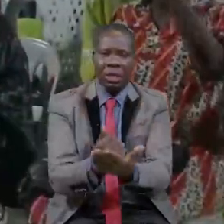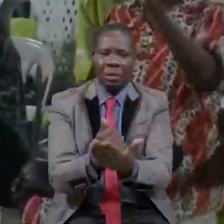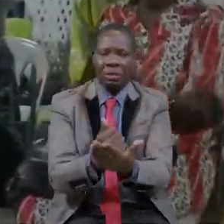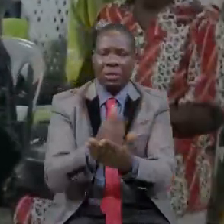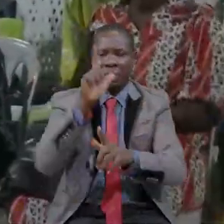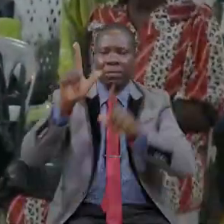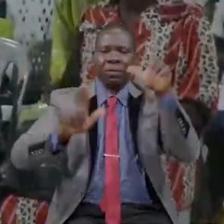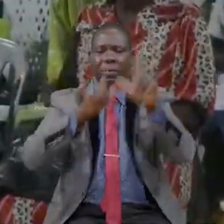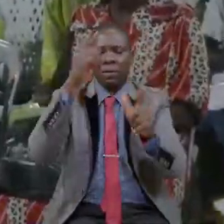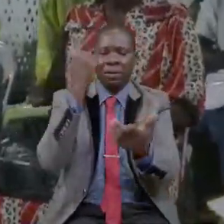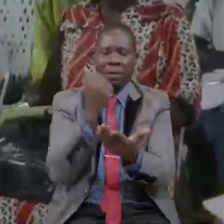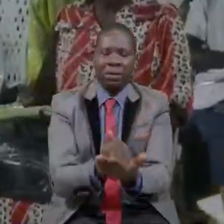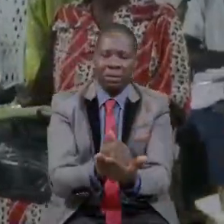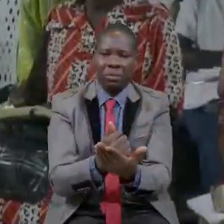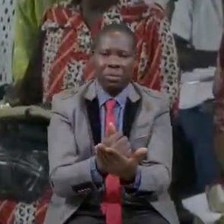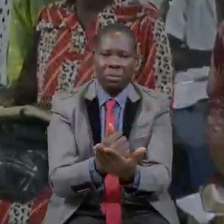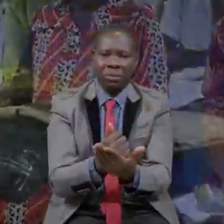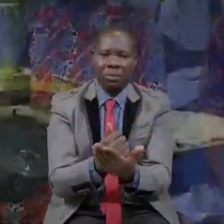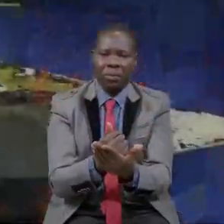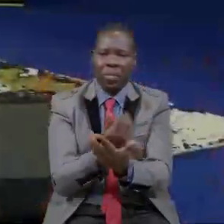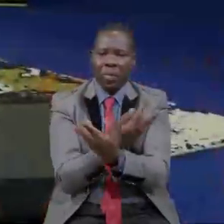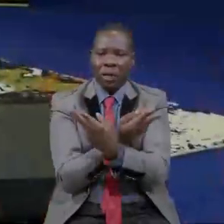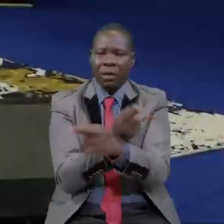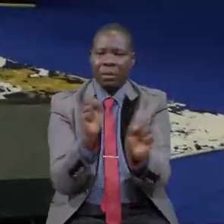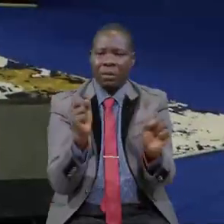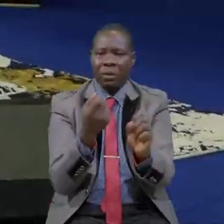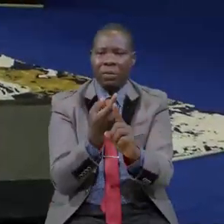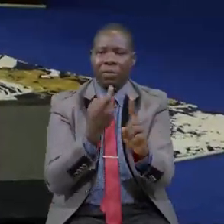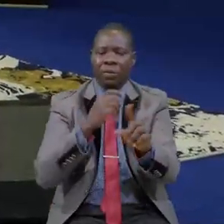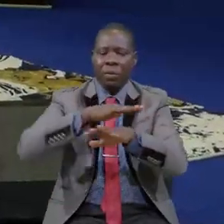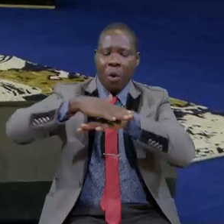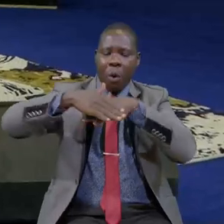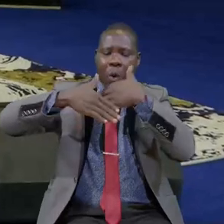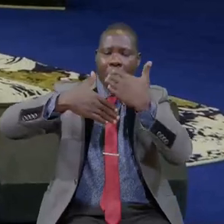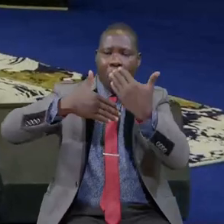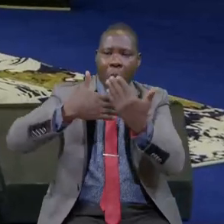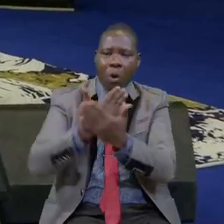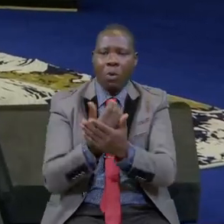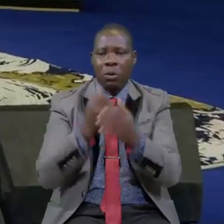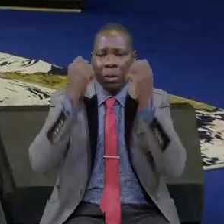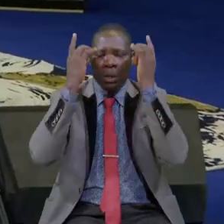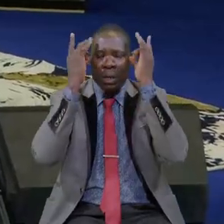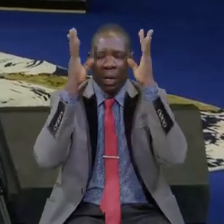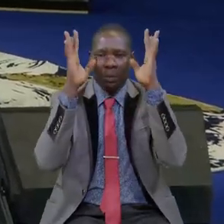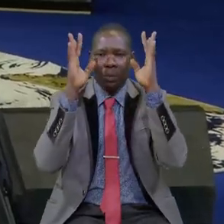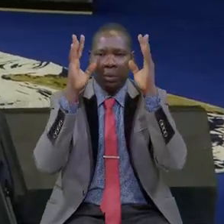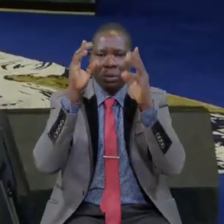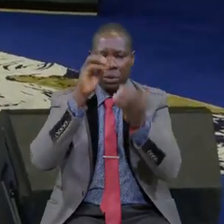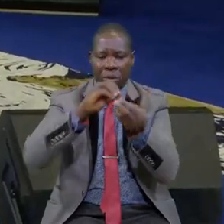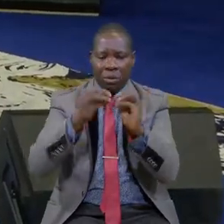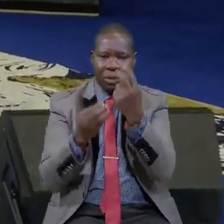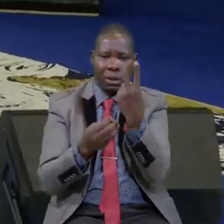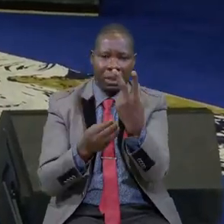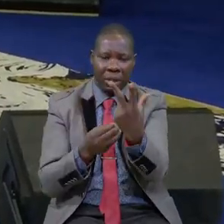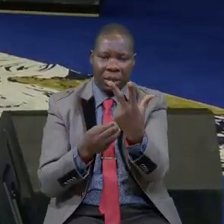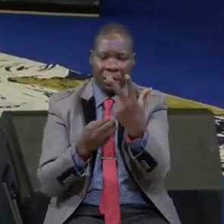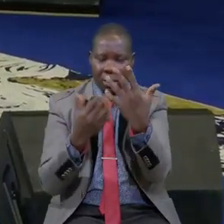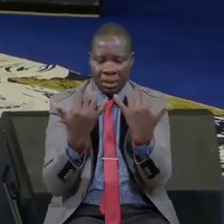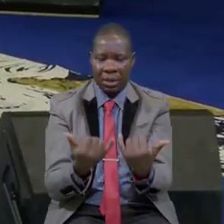amen Redemption from all Abominations let come to number three now number